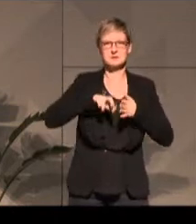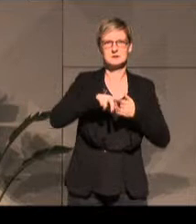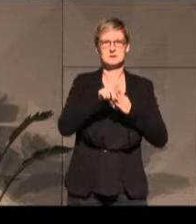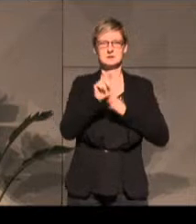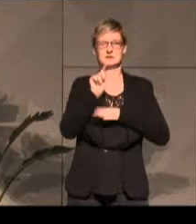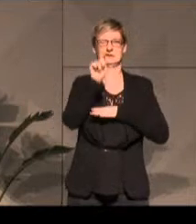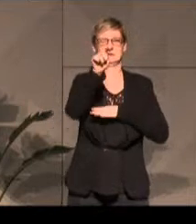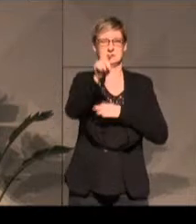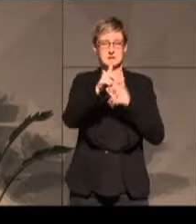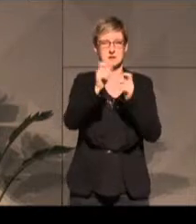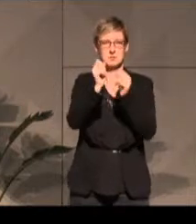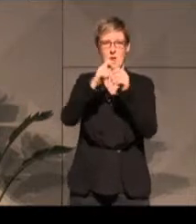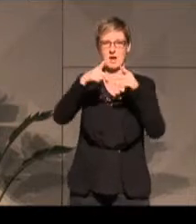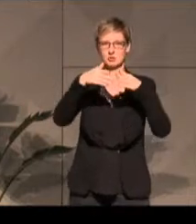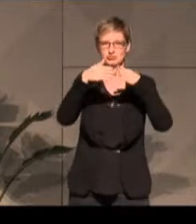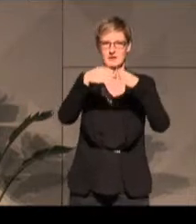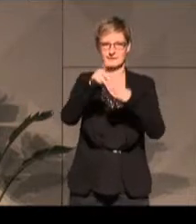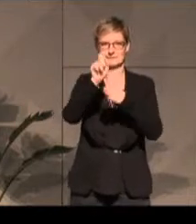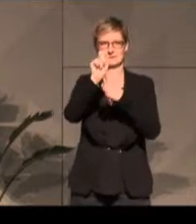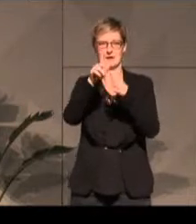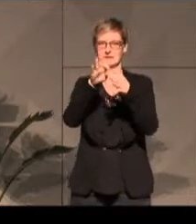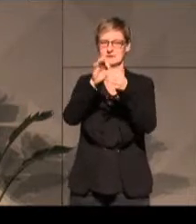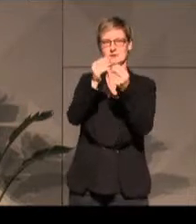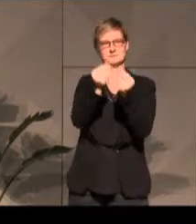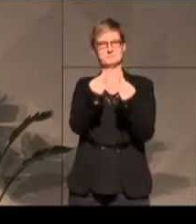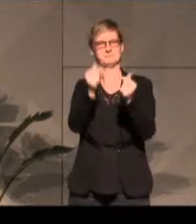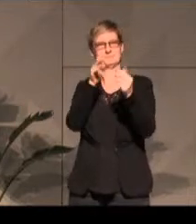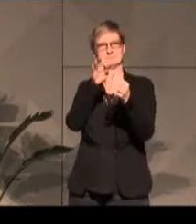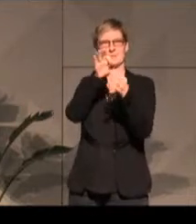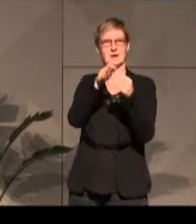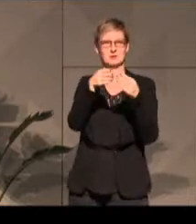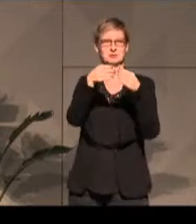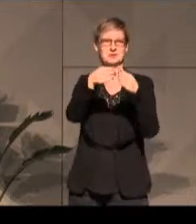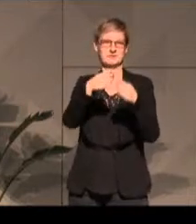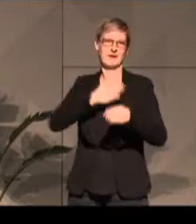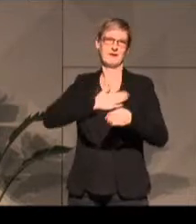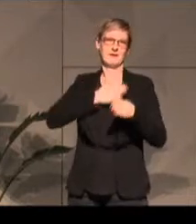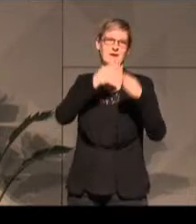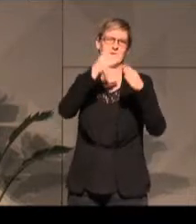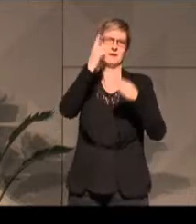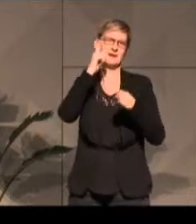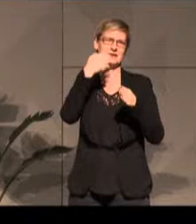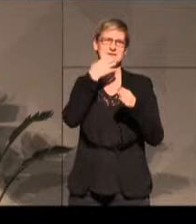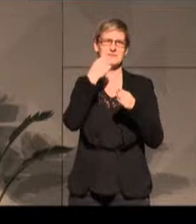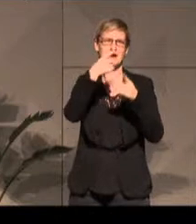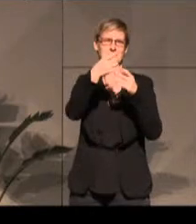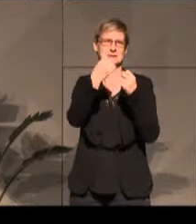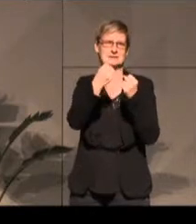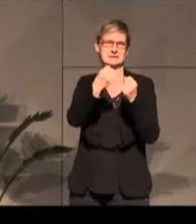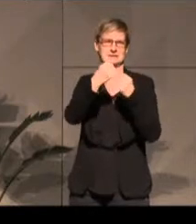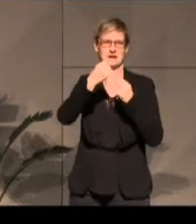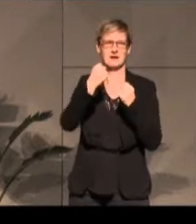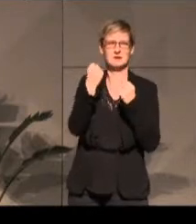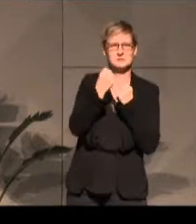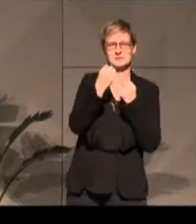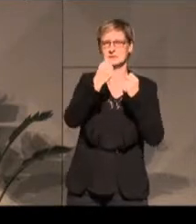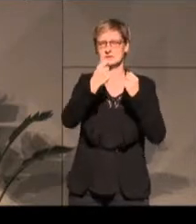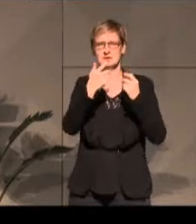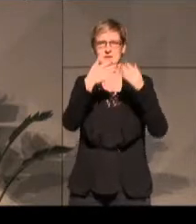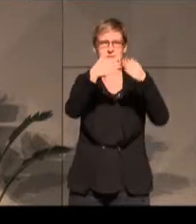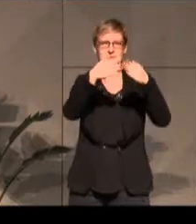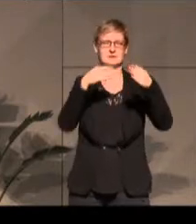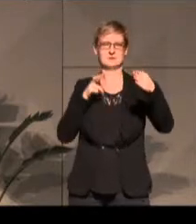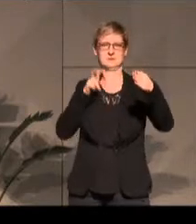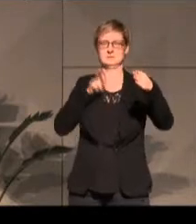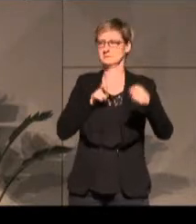bulb of light before you. And if you then see the light of the polar stern in the distance, and you know that